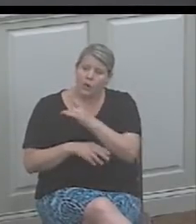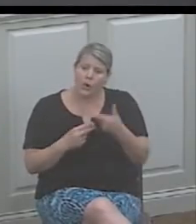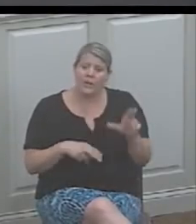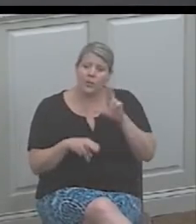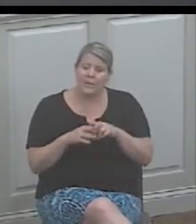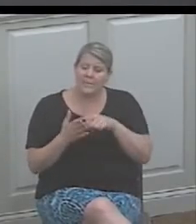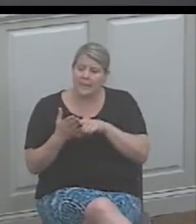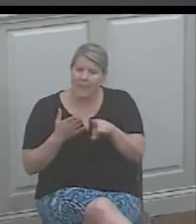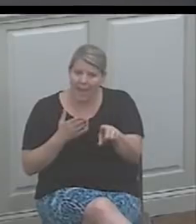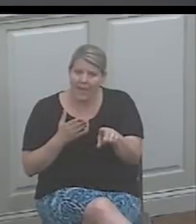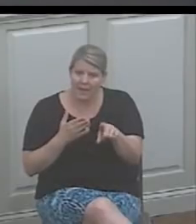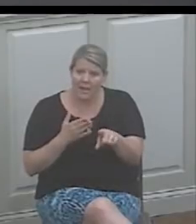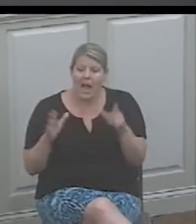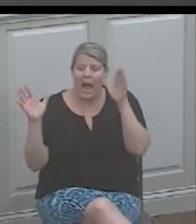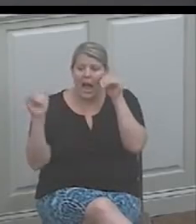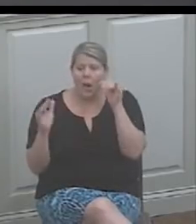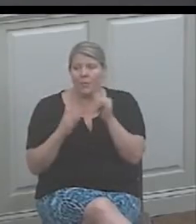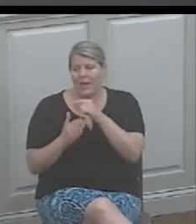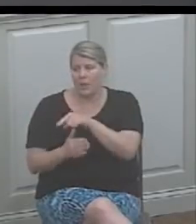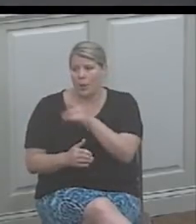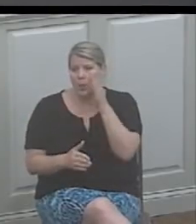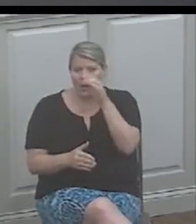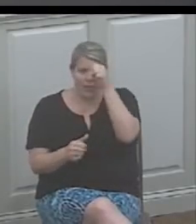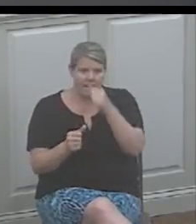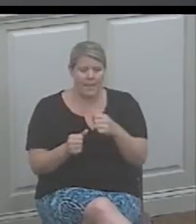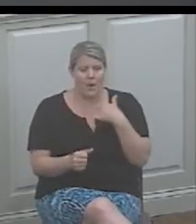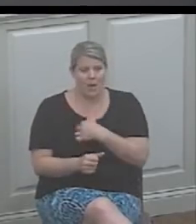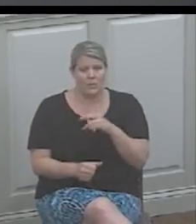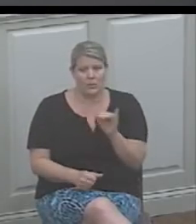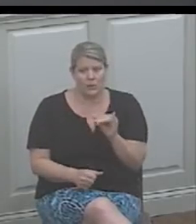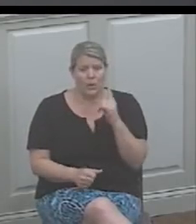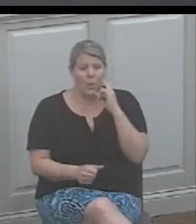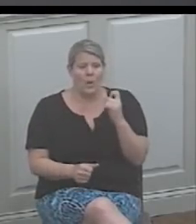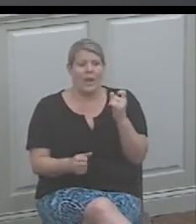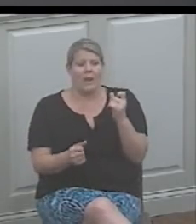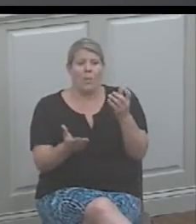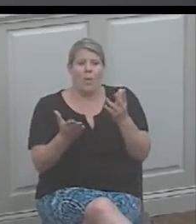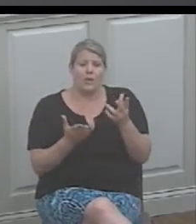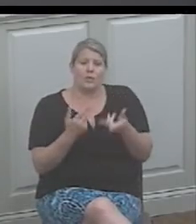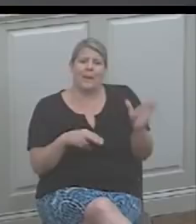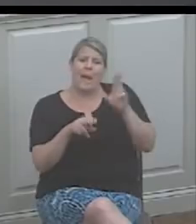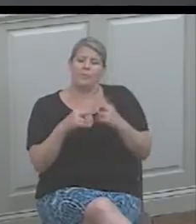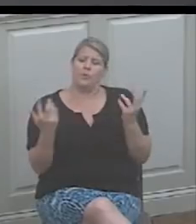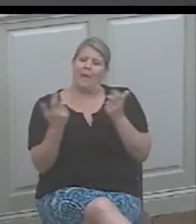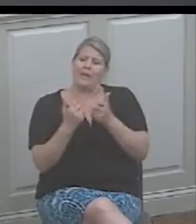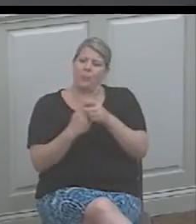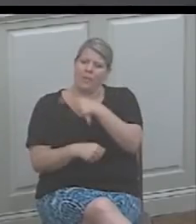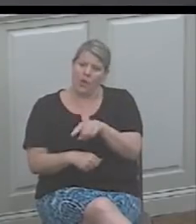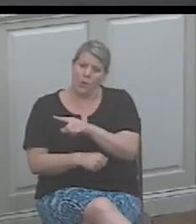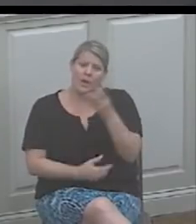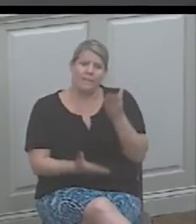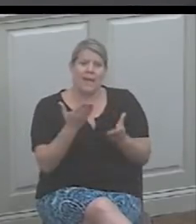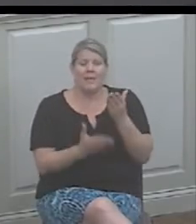75th percentile, and I just hope you all keep us in mind so that we can get to that 75th percentile so that maybe in the future I